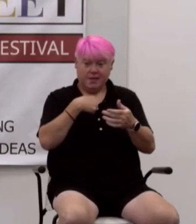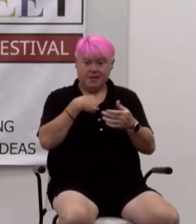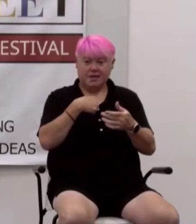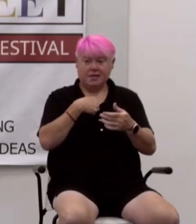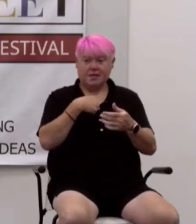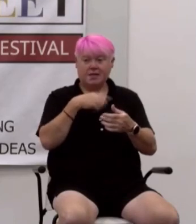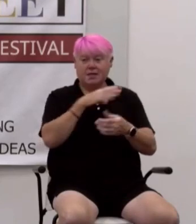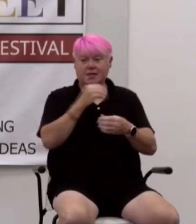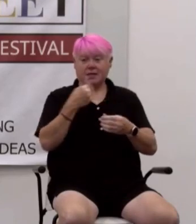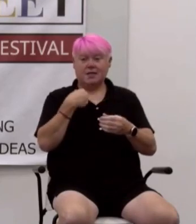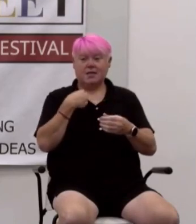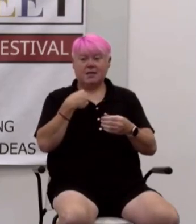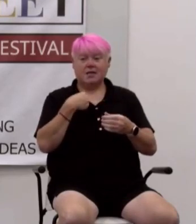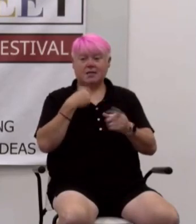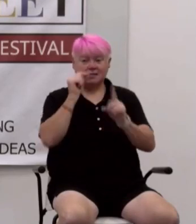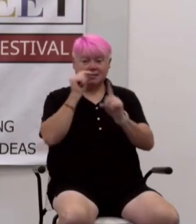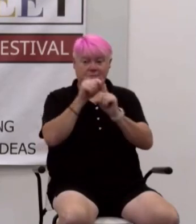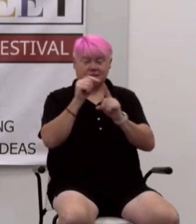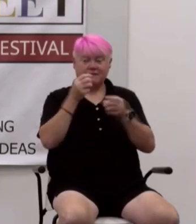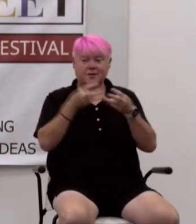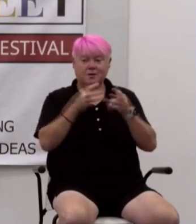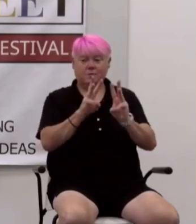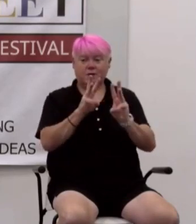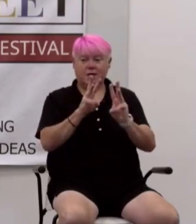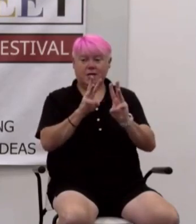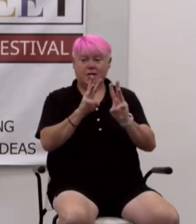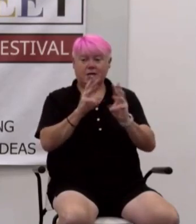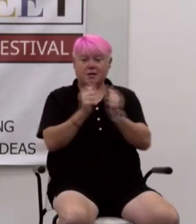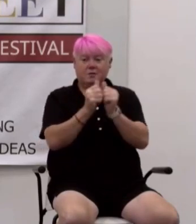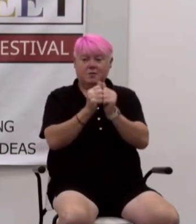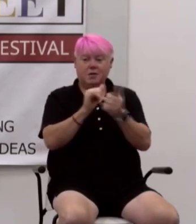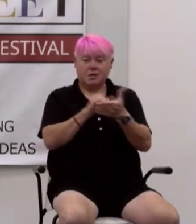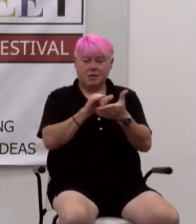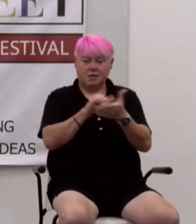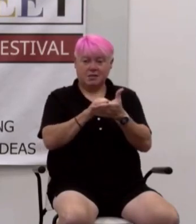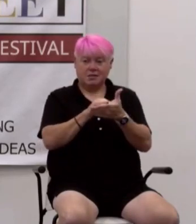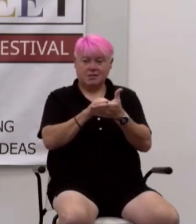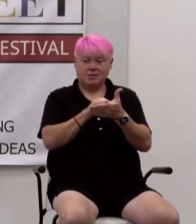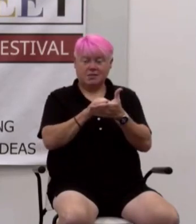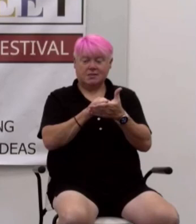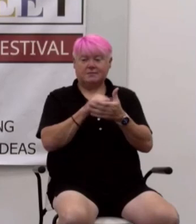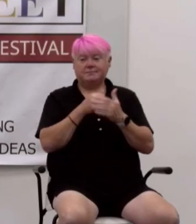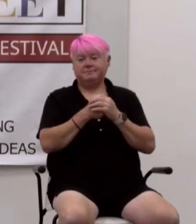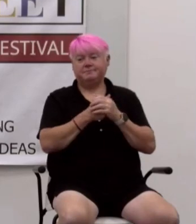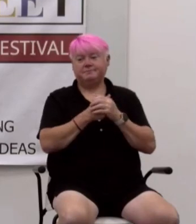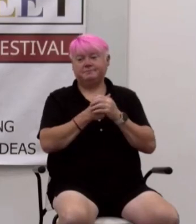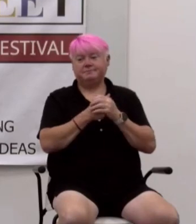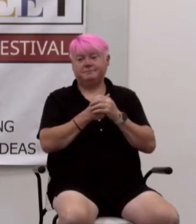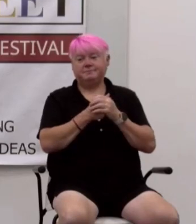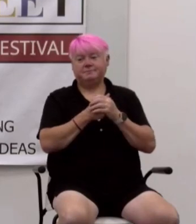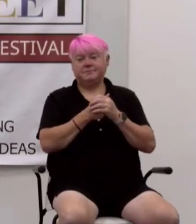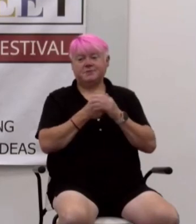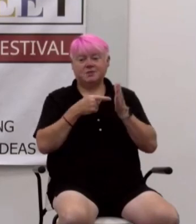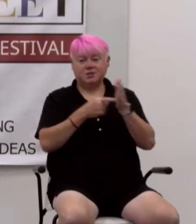has a specific way of dealing with the diacritical marks in order to indicate,